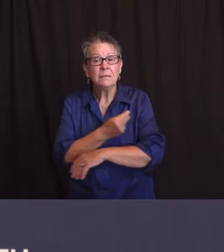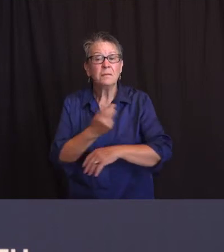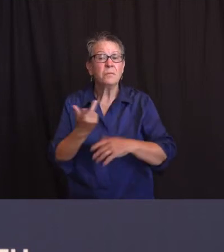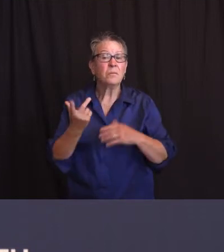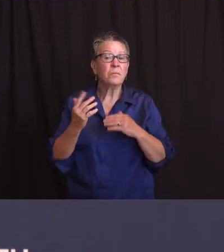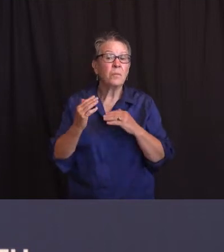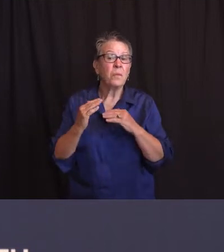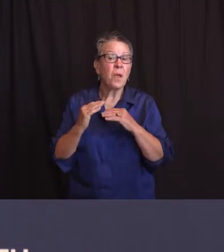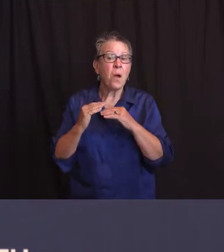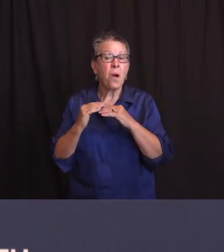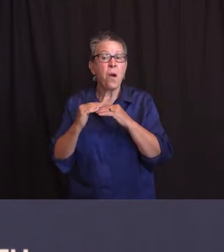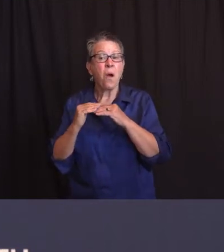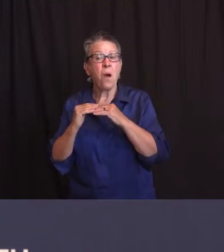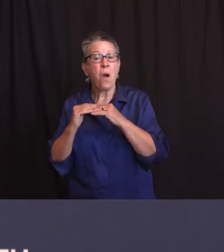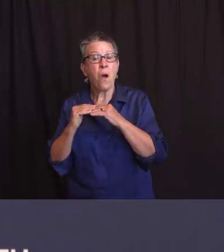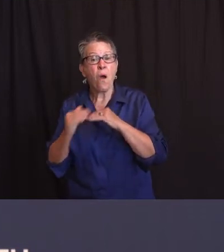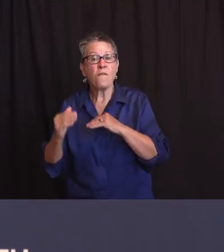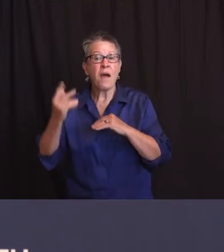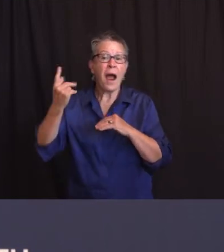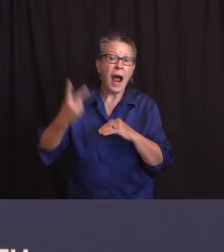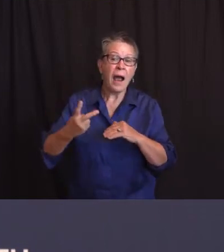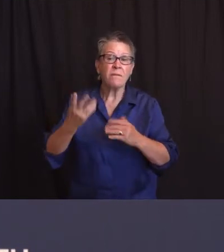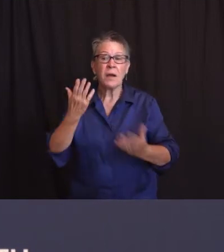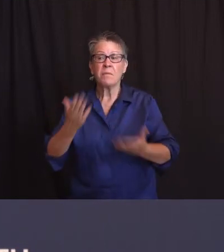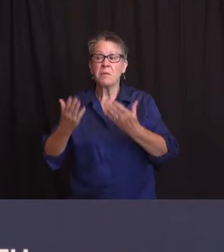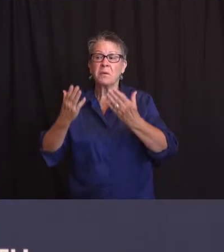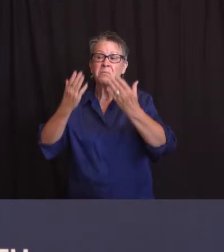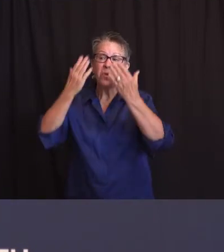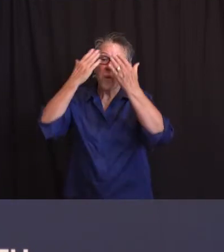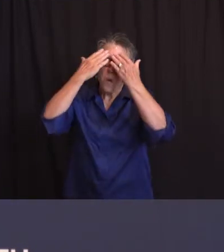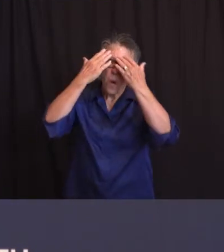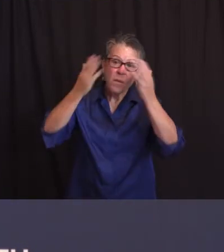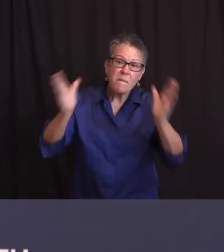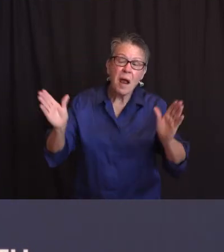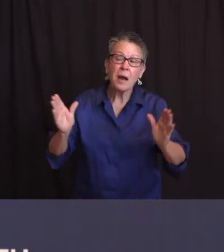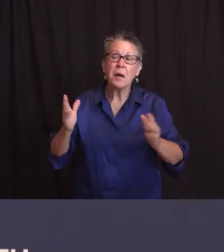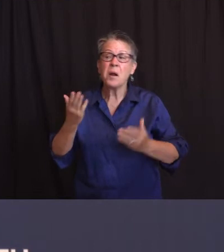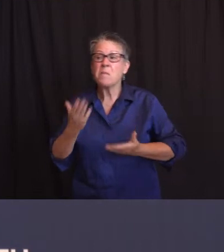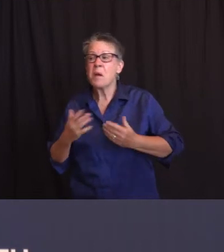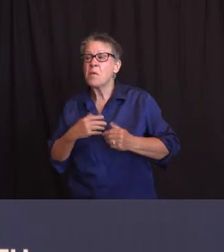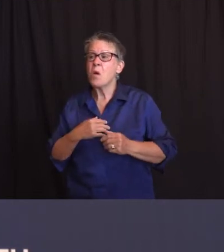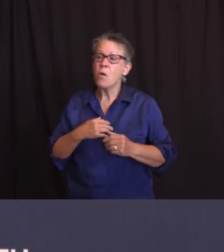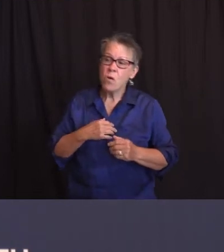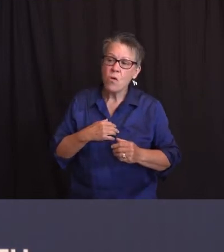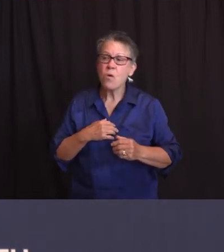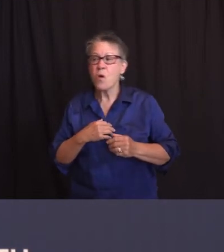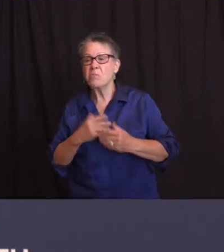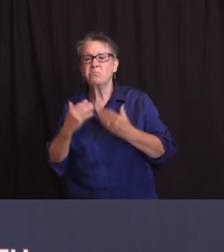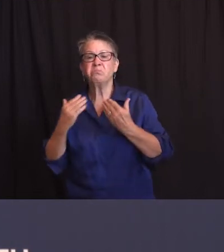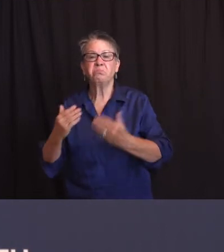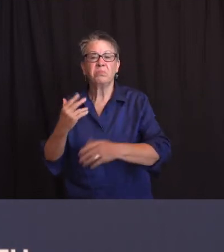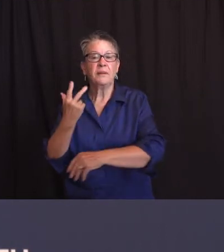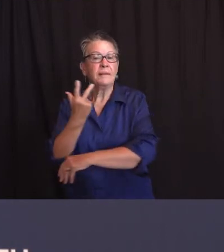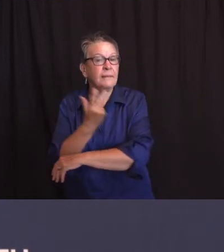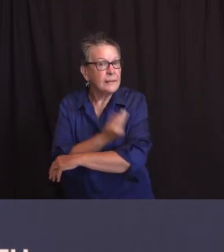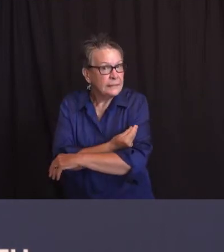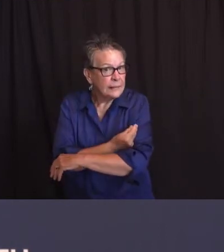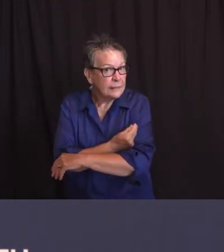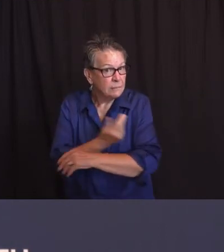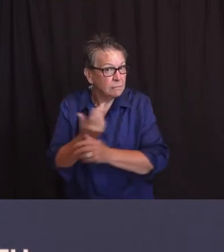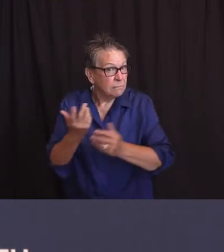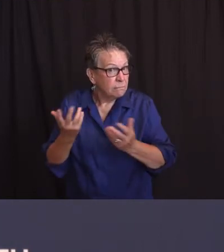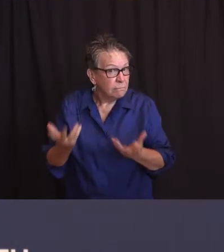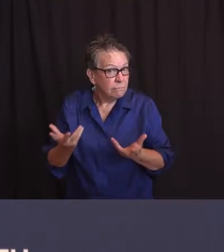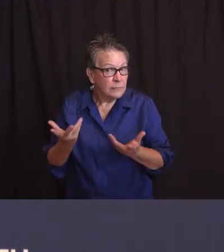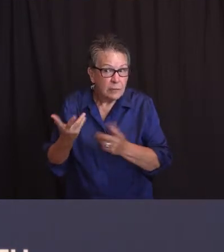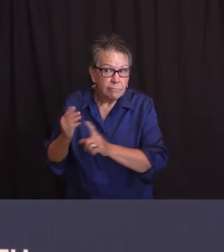vaccinated. So there's a big, hard to reach, what I would call legitimate population. So of the whatever